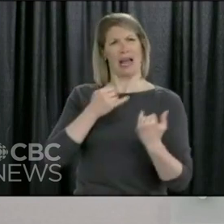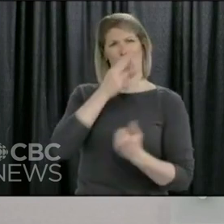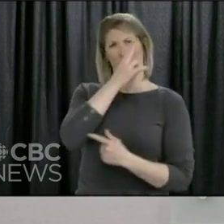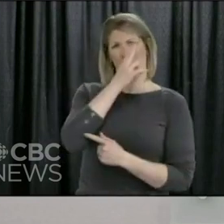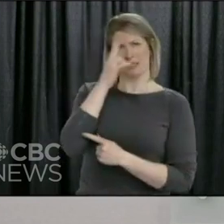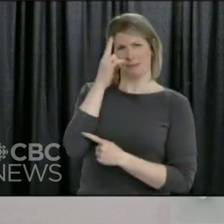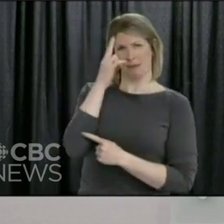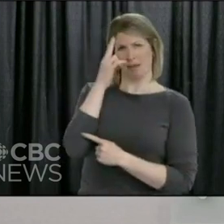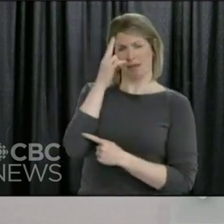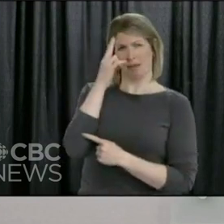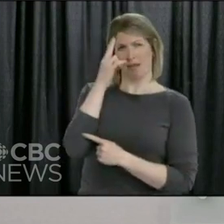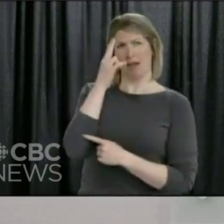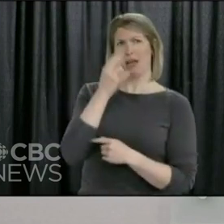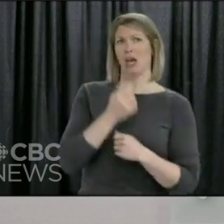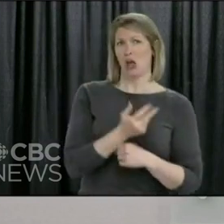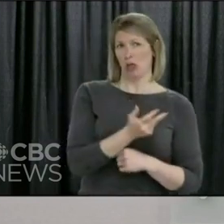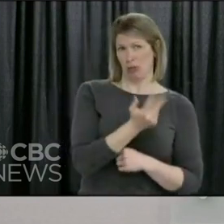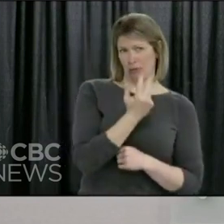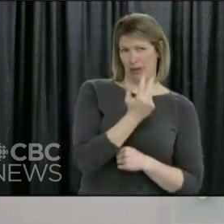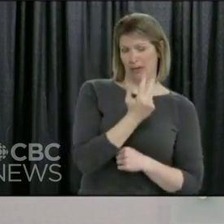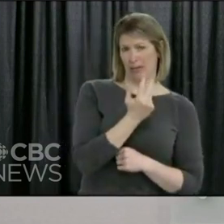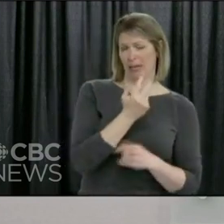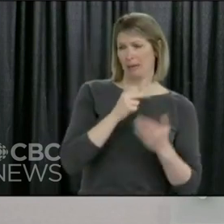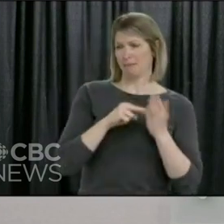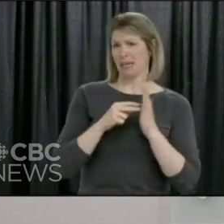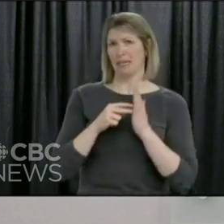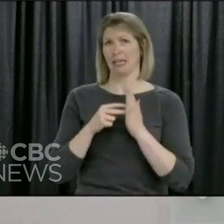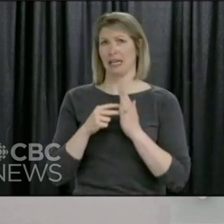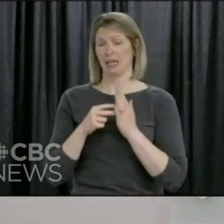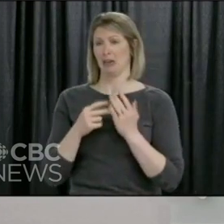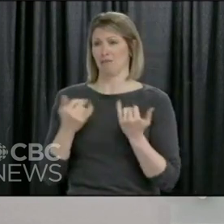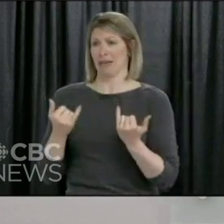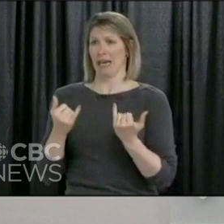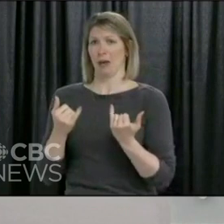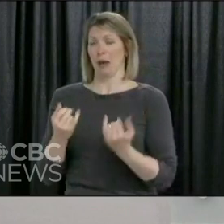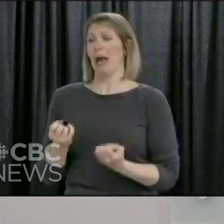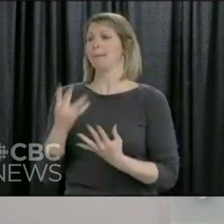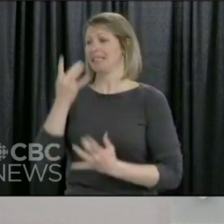reckoning? So depending on